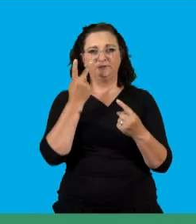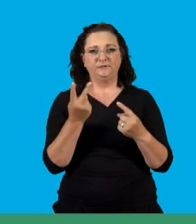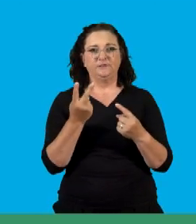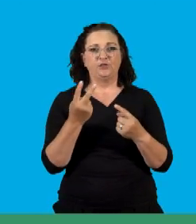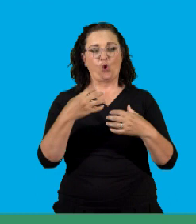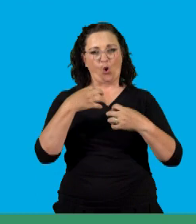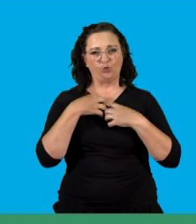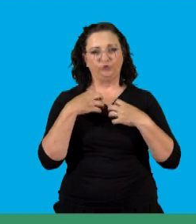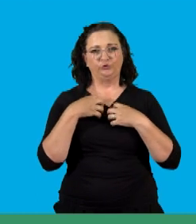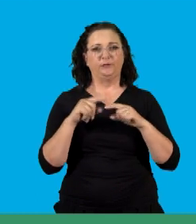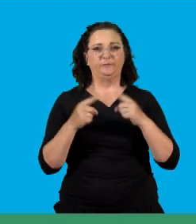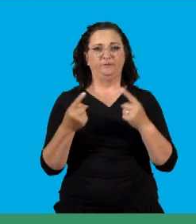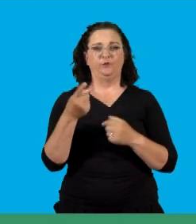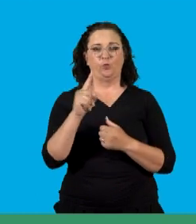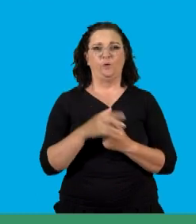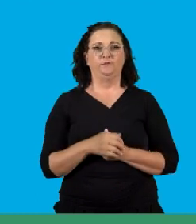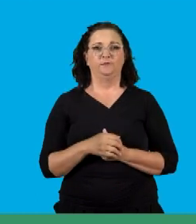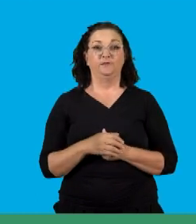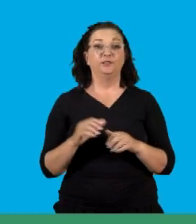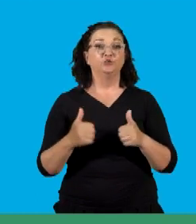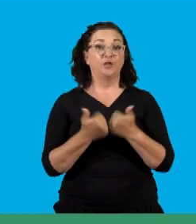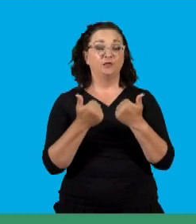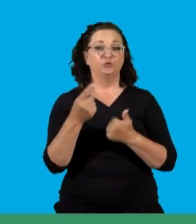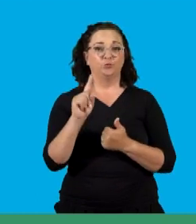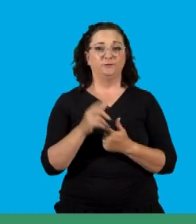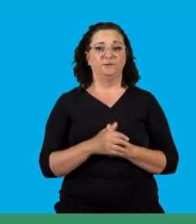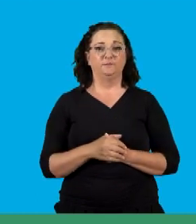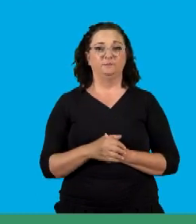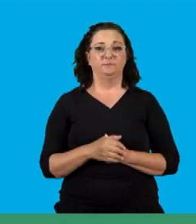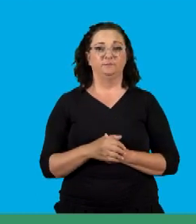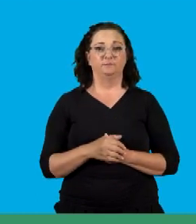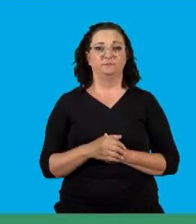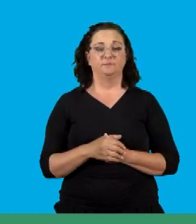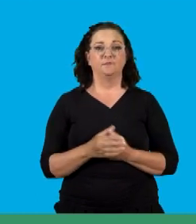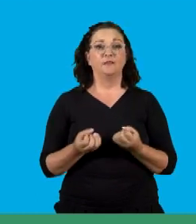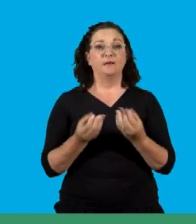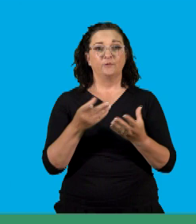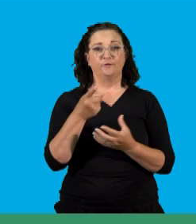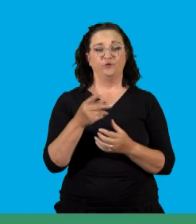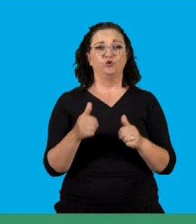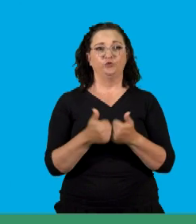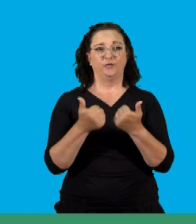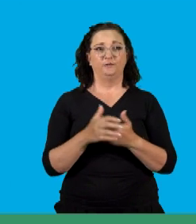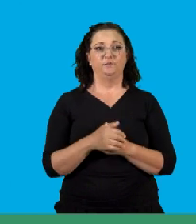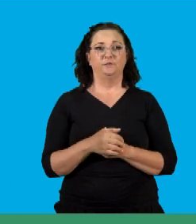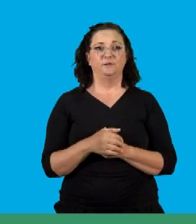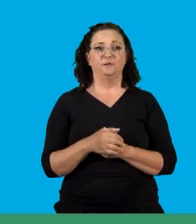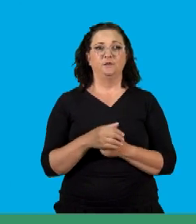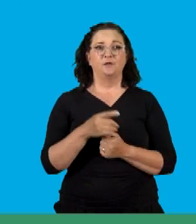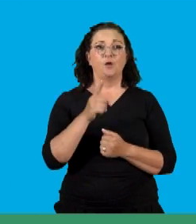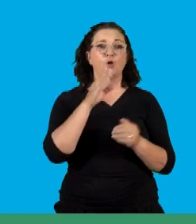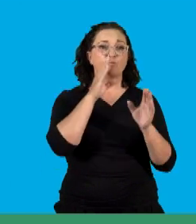different forms of ownership. Now, let's look at the challenge. This is the challenge I'm giving you, learners. You